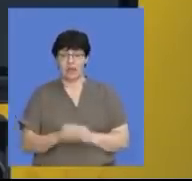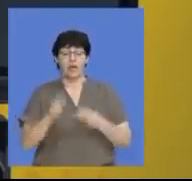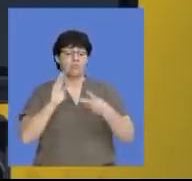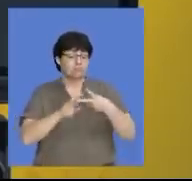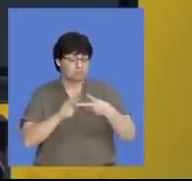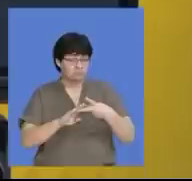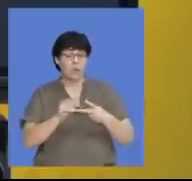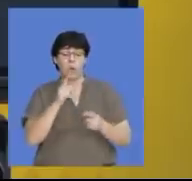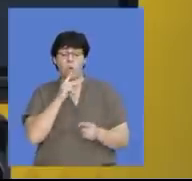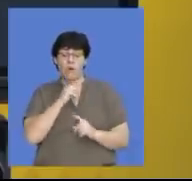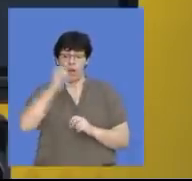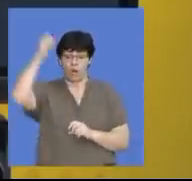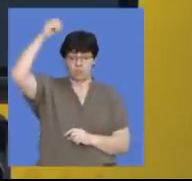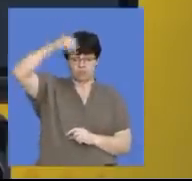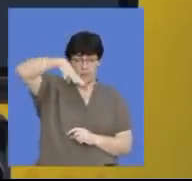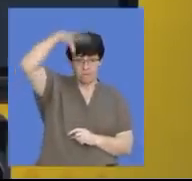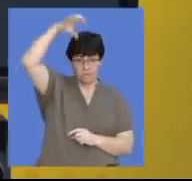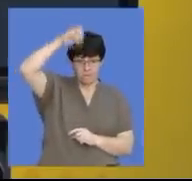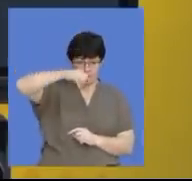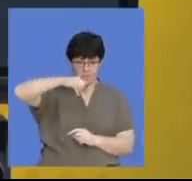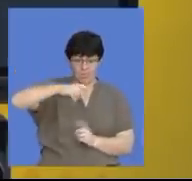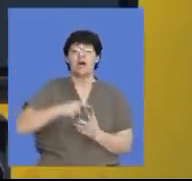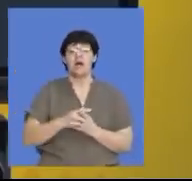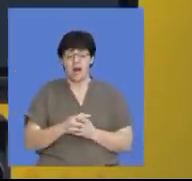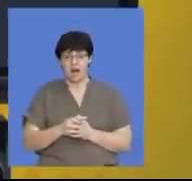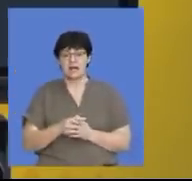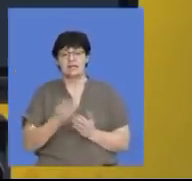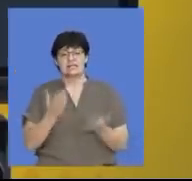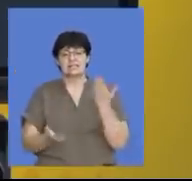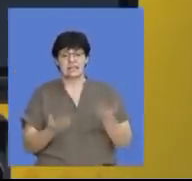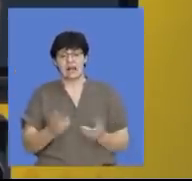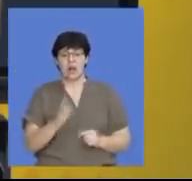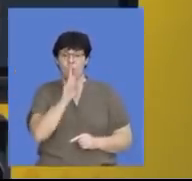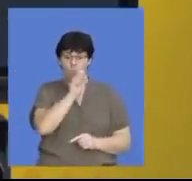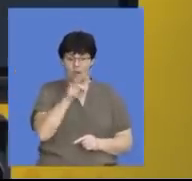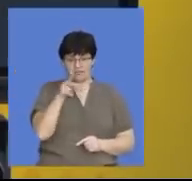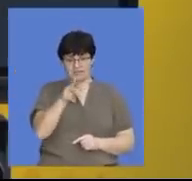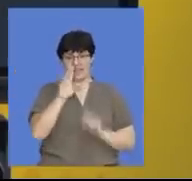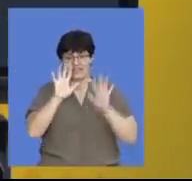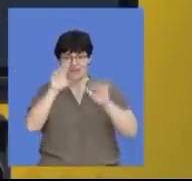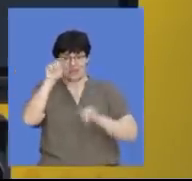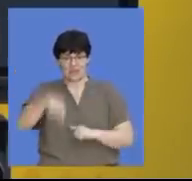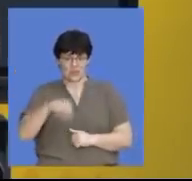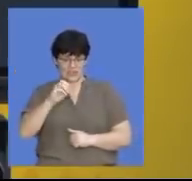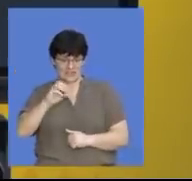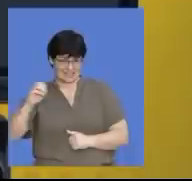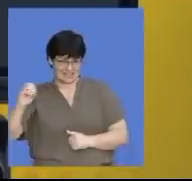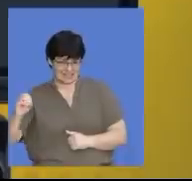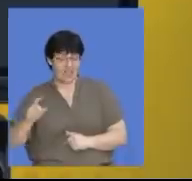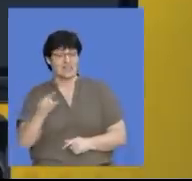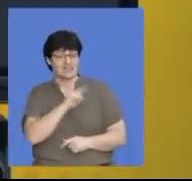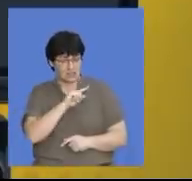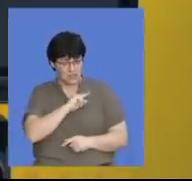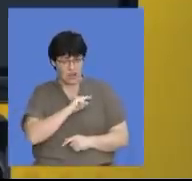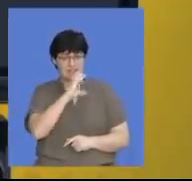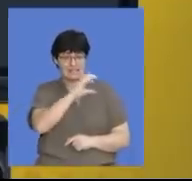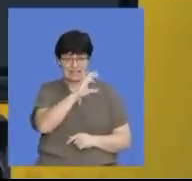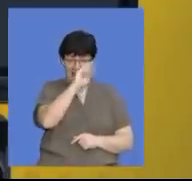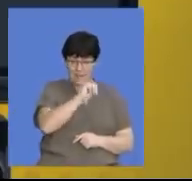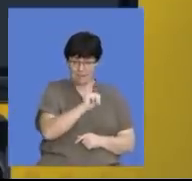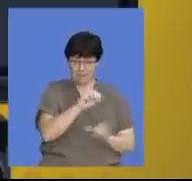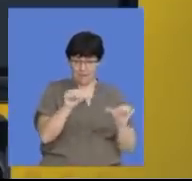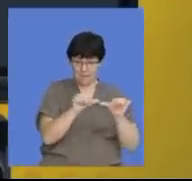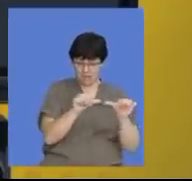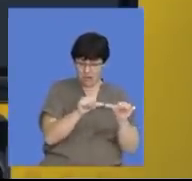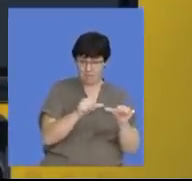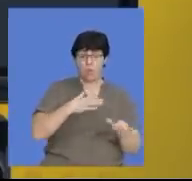with the orthophoto map, my scale is 1:10,000. So therefore, I measure in centimeters, but if